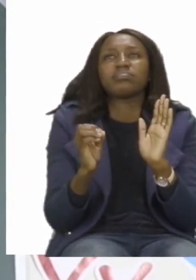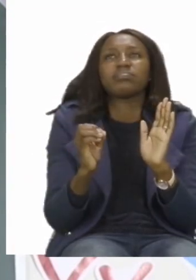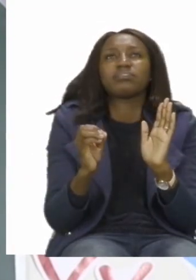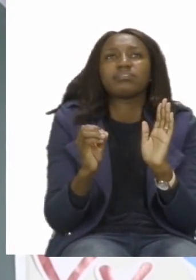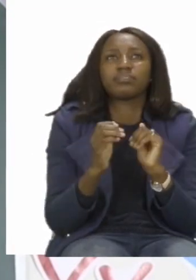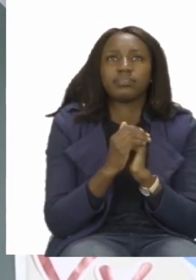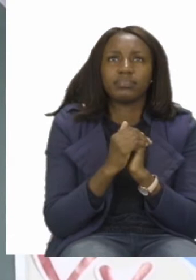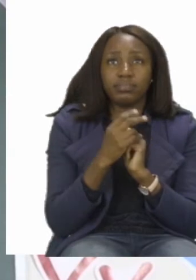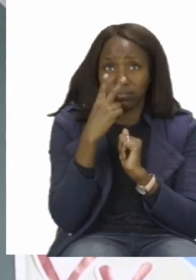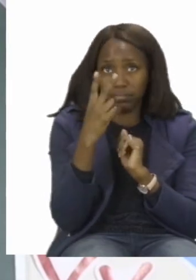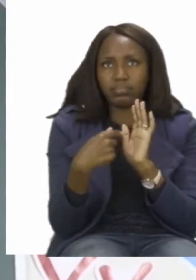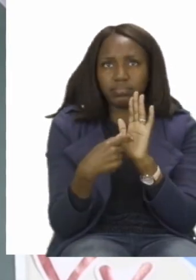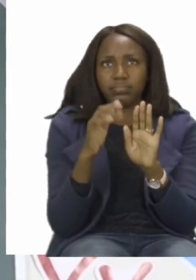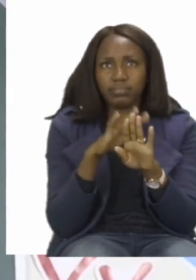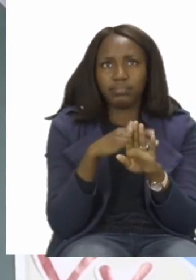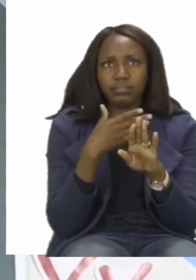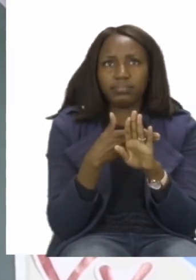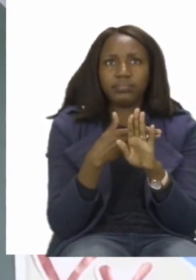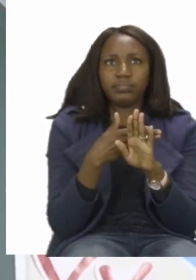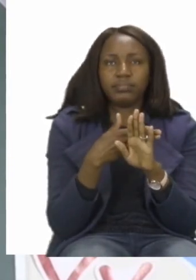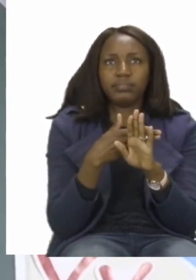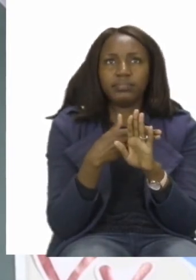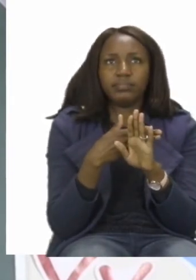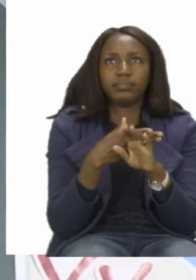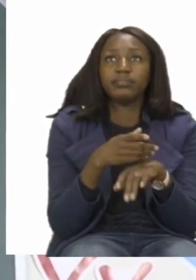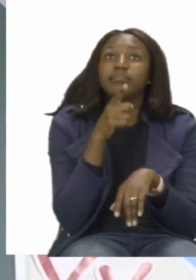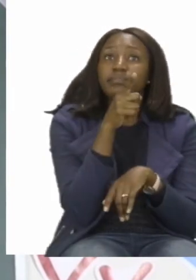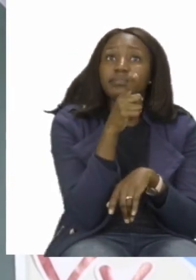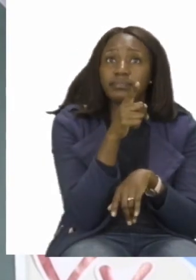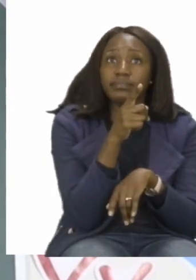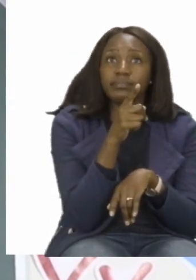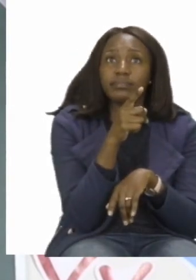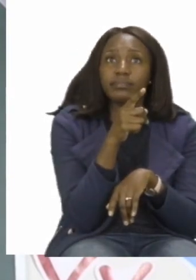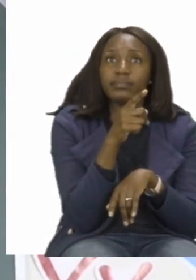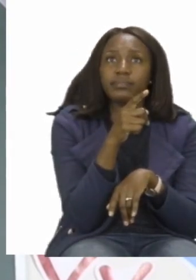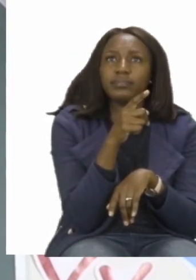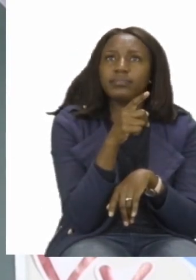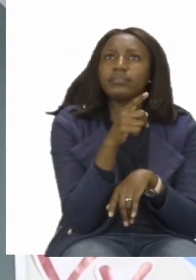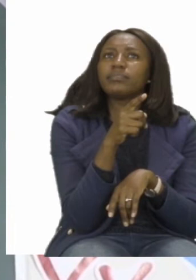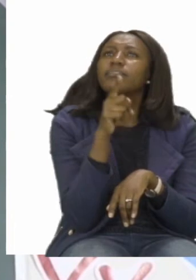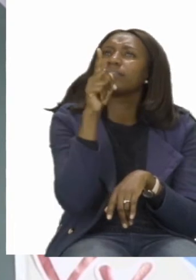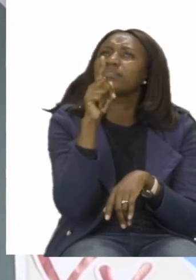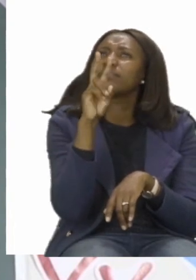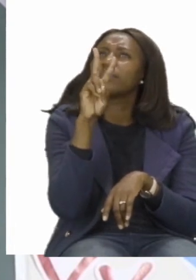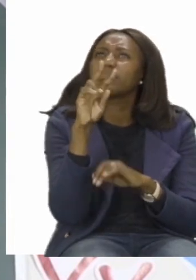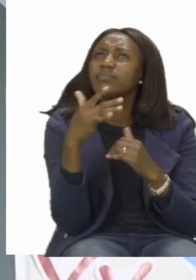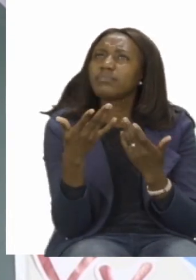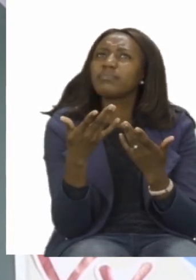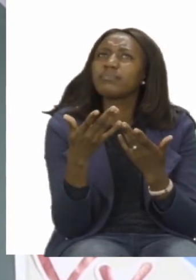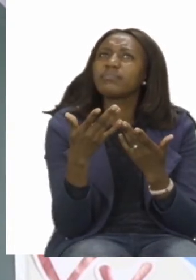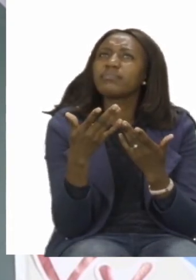let me put up this one. So we say a rectangular prism. What will the 2D